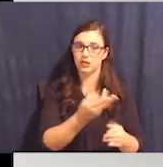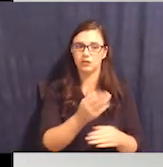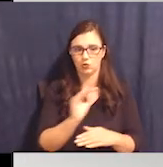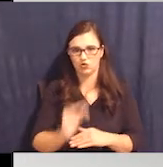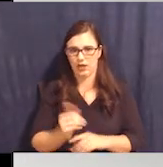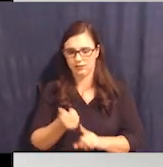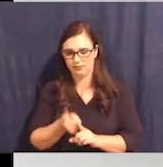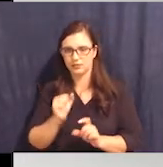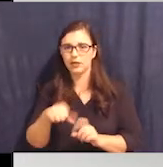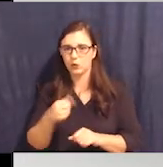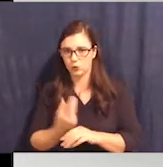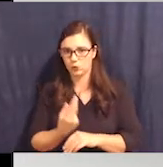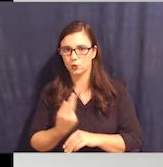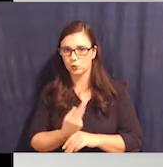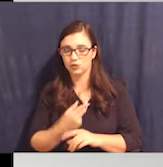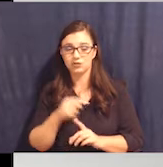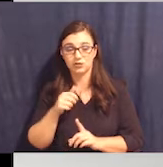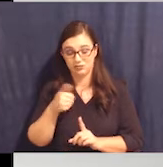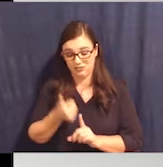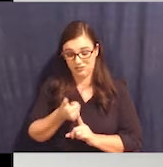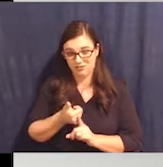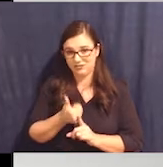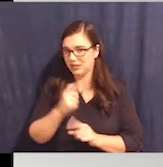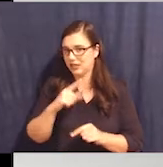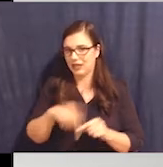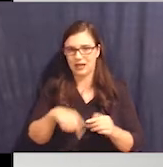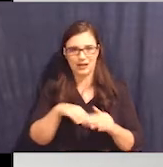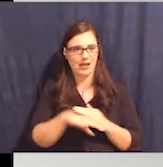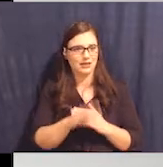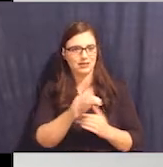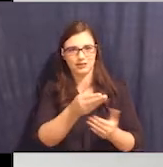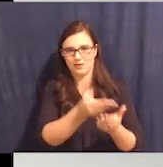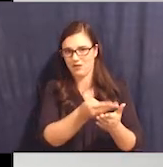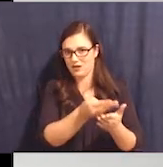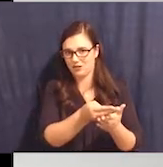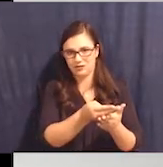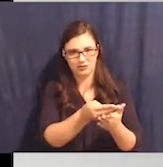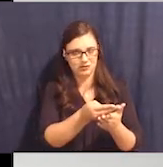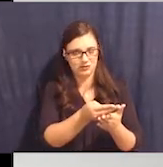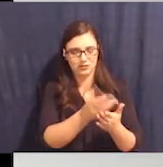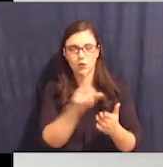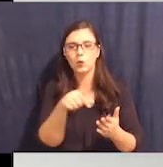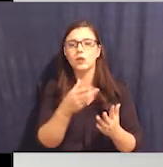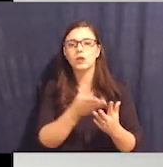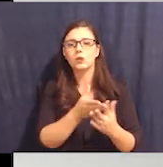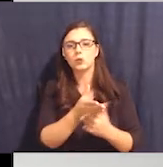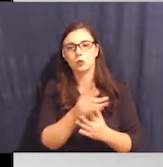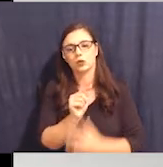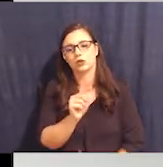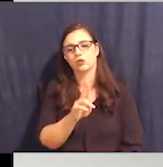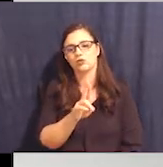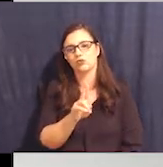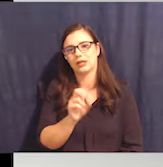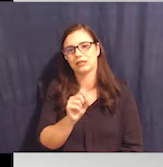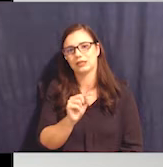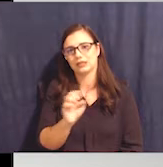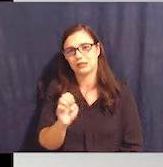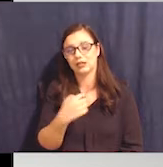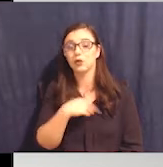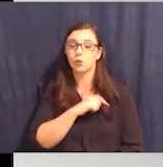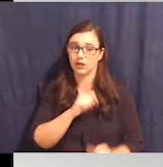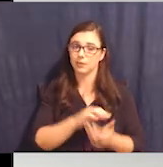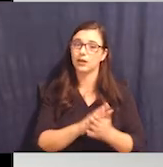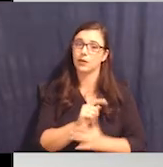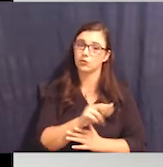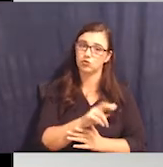of your child. Your child will not have the ability to access those funds only through a trustee.